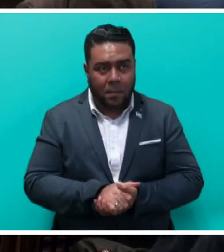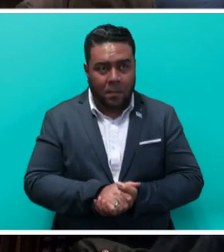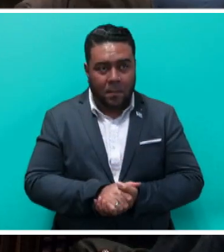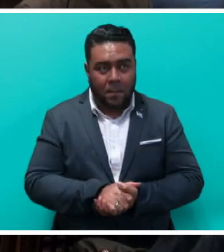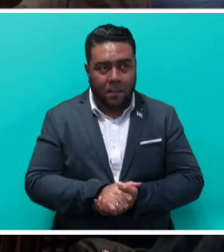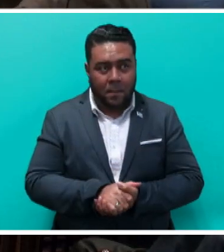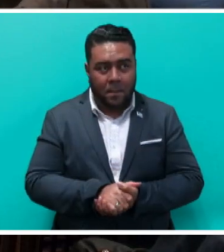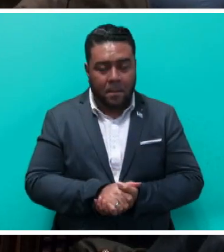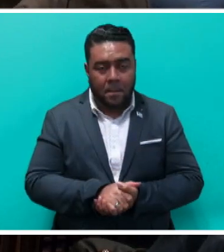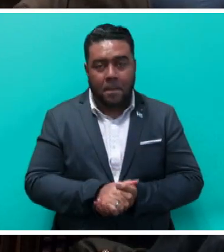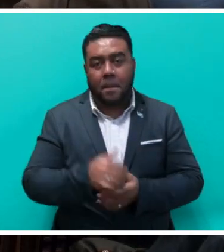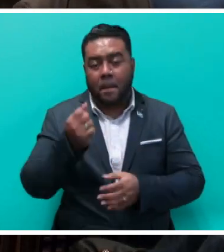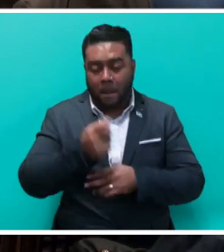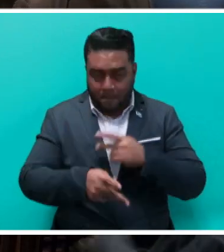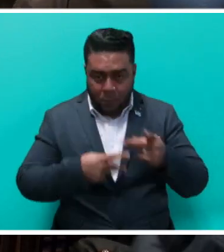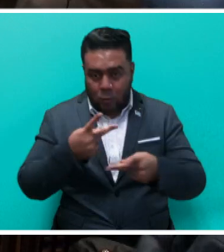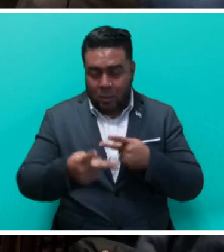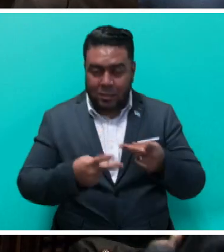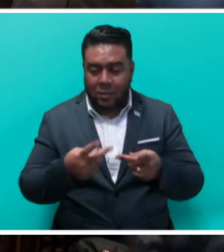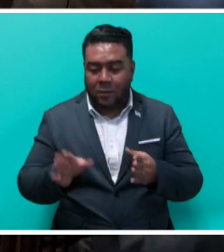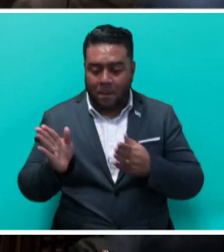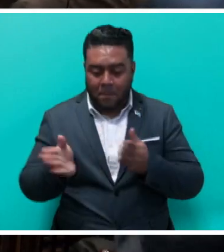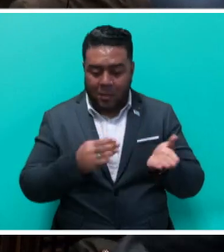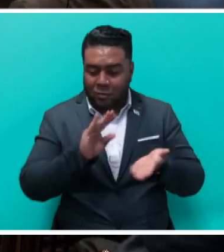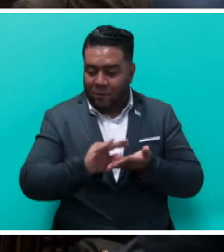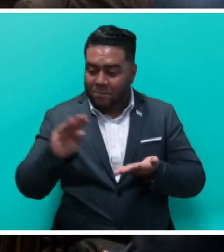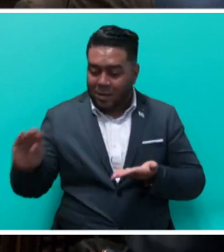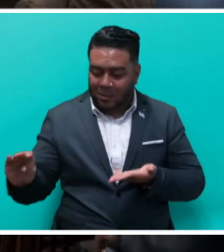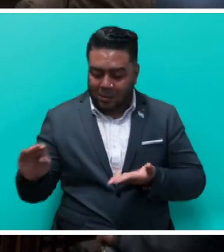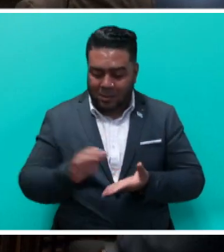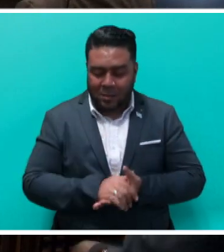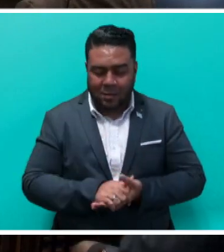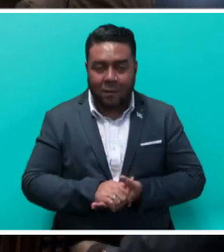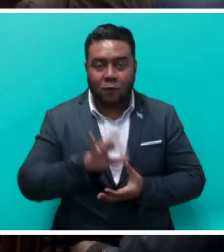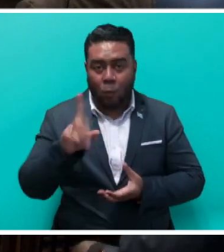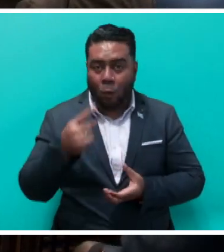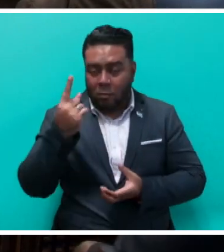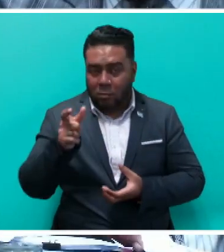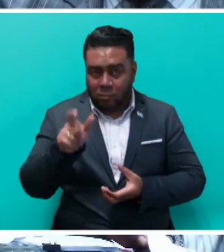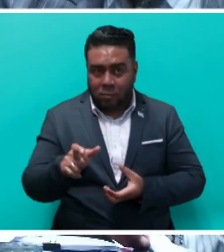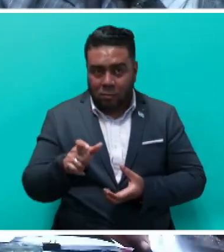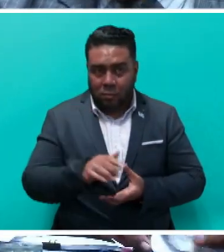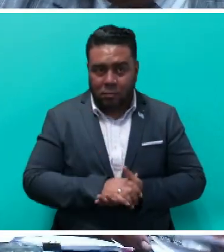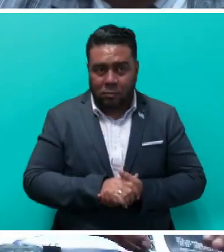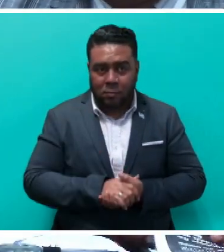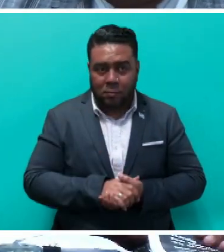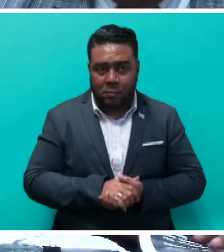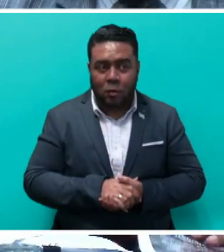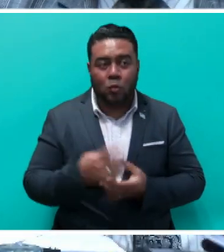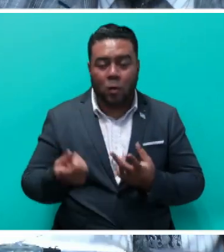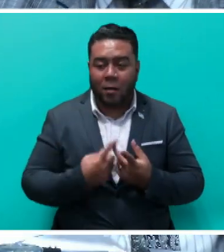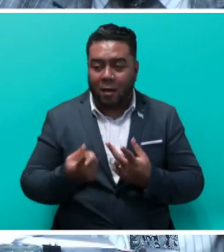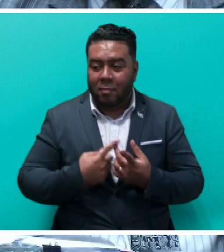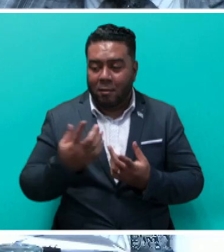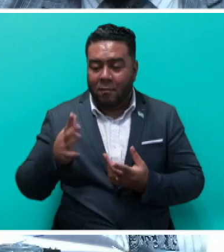Virement is a process used for the transfer of budgeted funds from one appropriation category to another